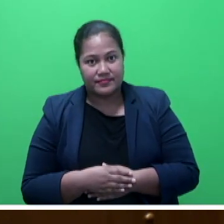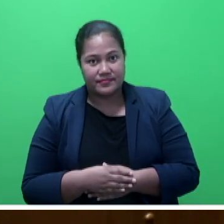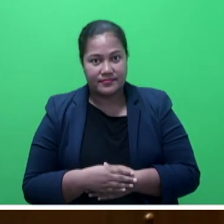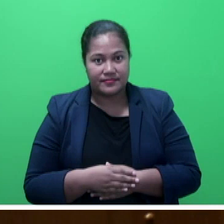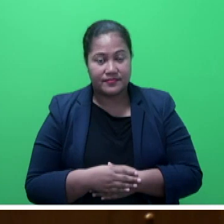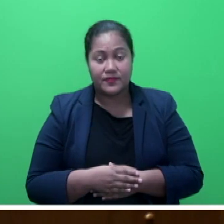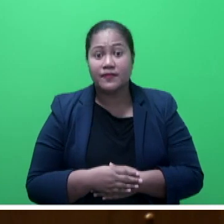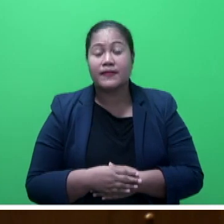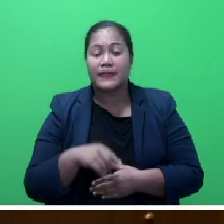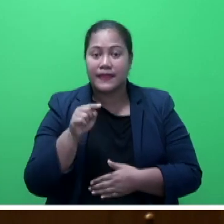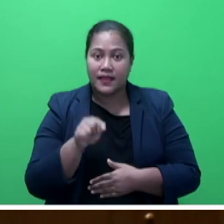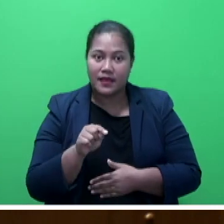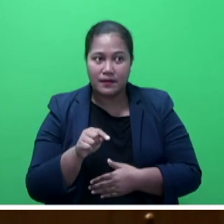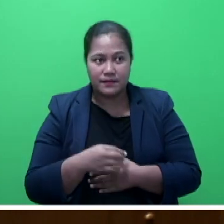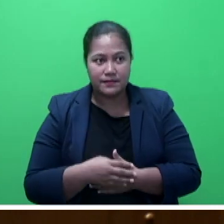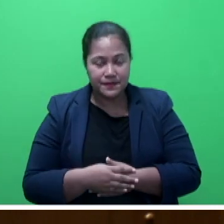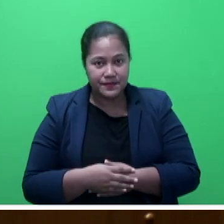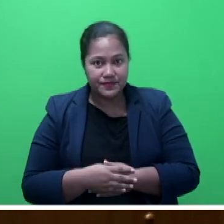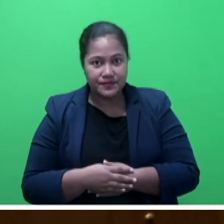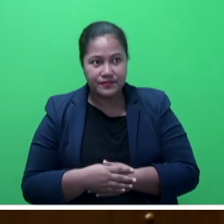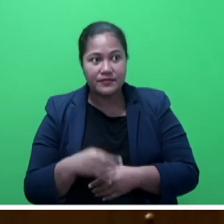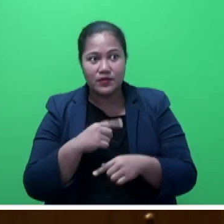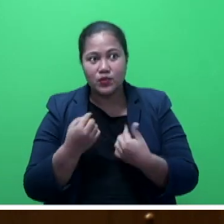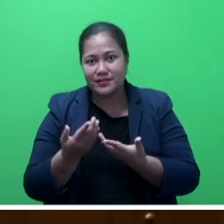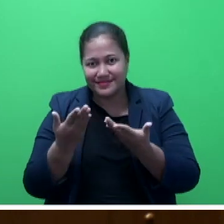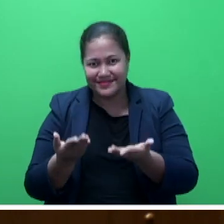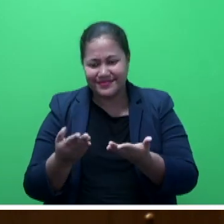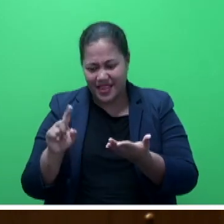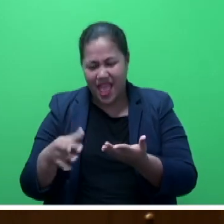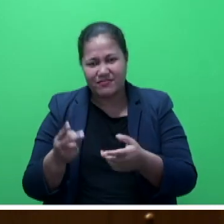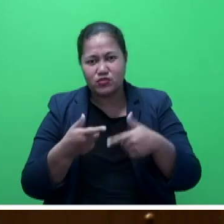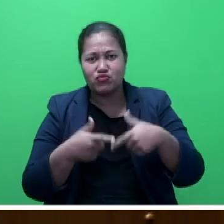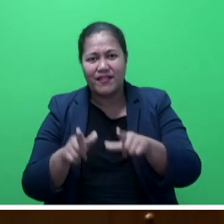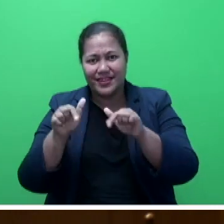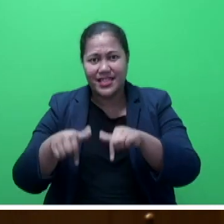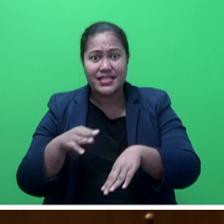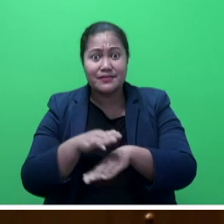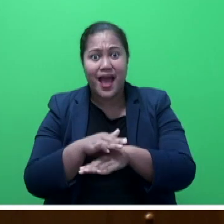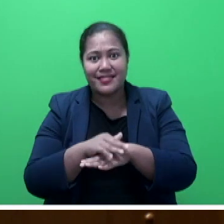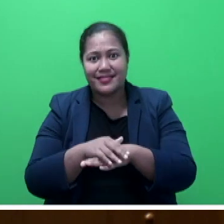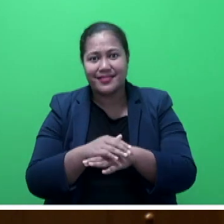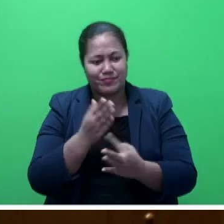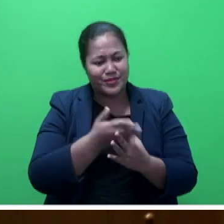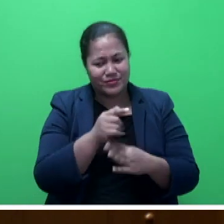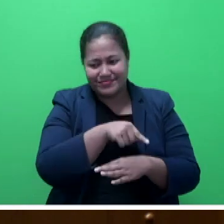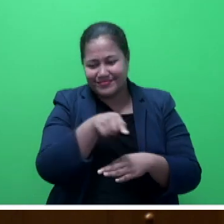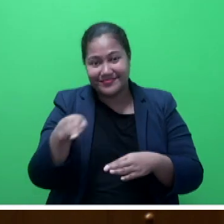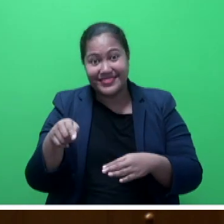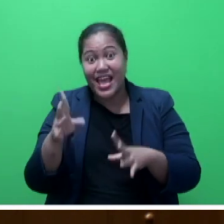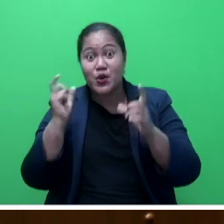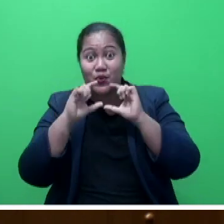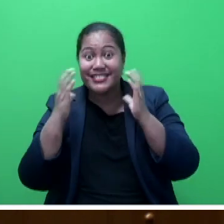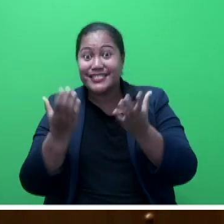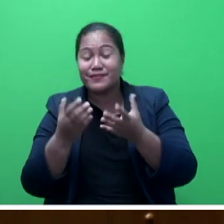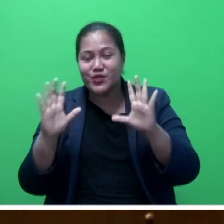We anticipate, we anticipate heavy travel during this month due to the Christmas holiday, Mr. Speaker. Everyone